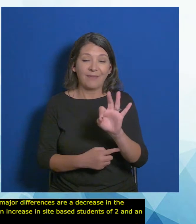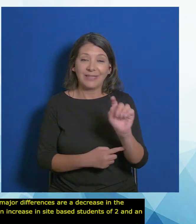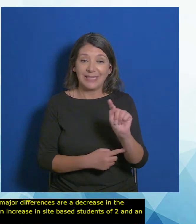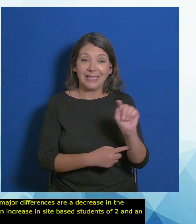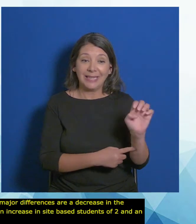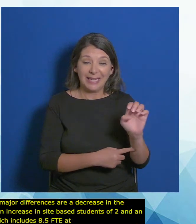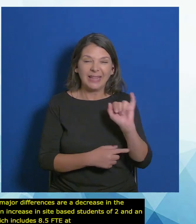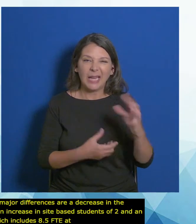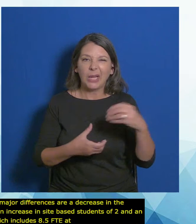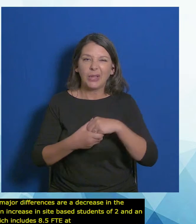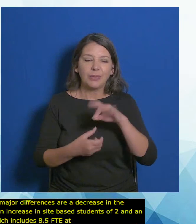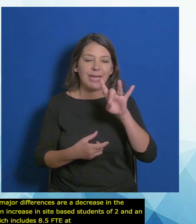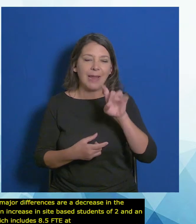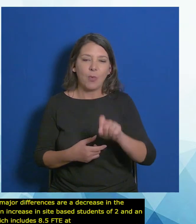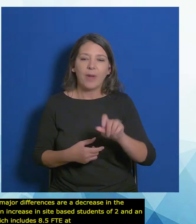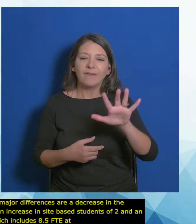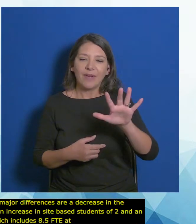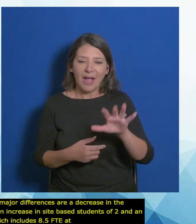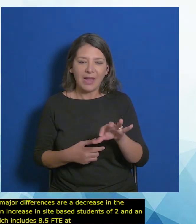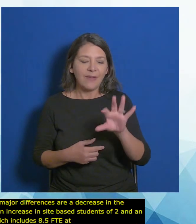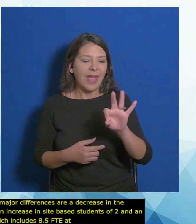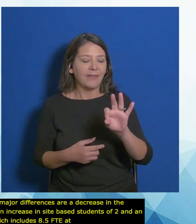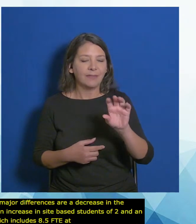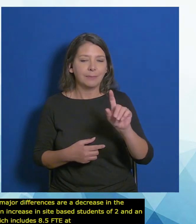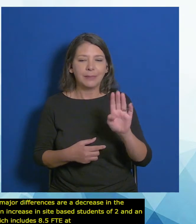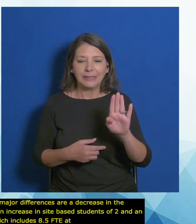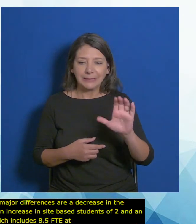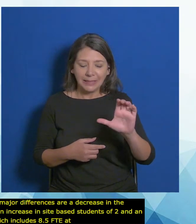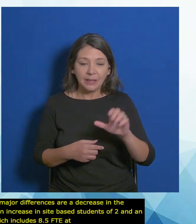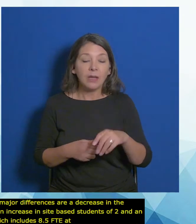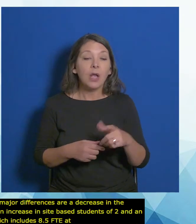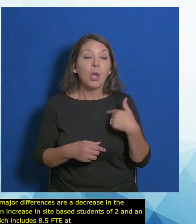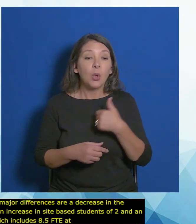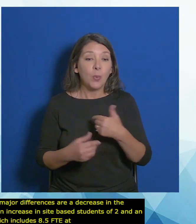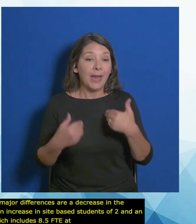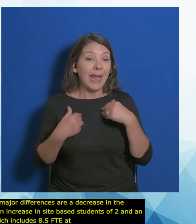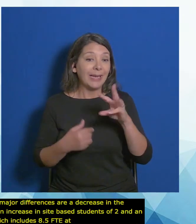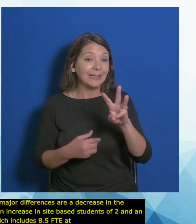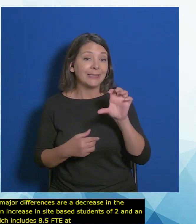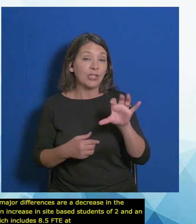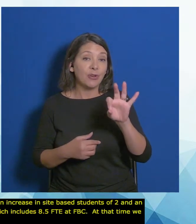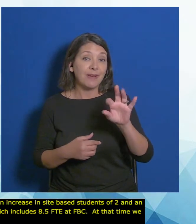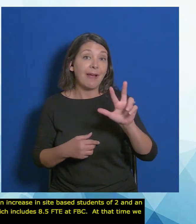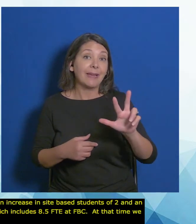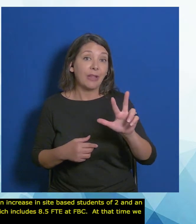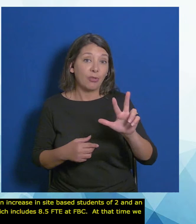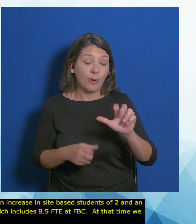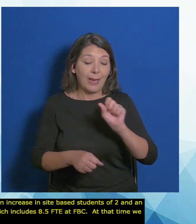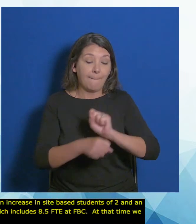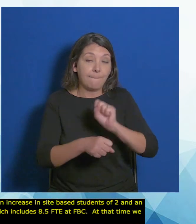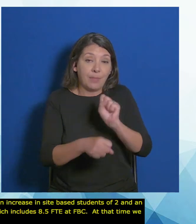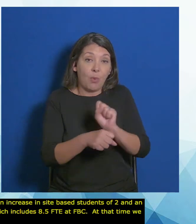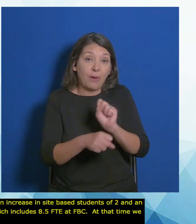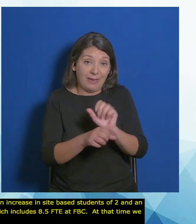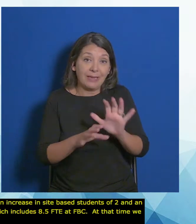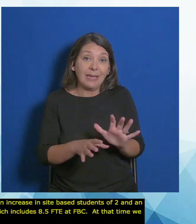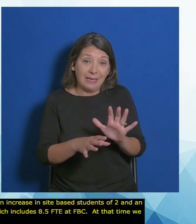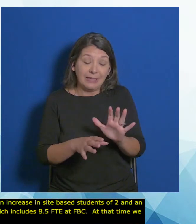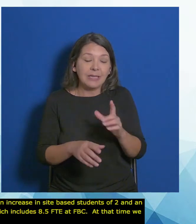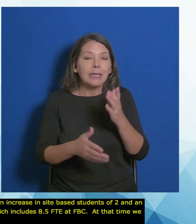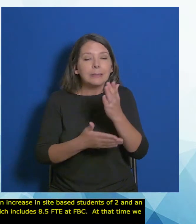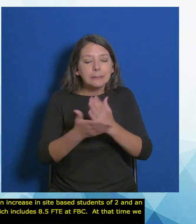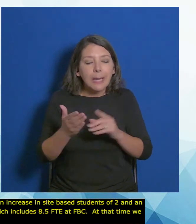includes 8.5 FTE at FBC. At that time, we employed 693 employees. However, some of